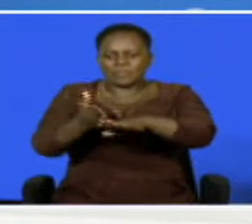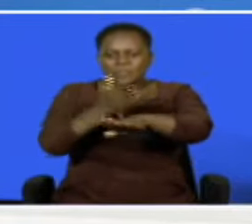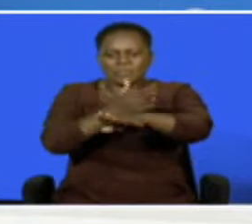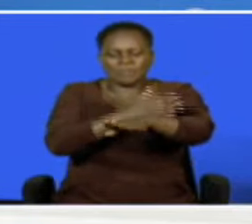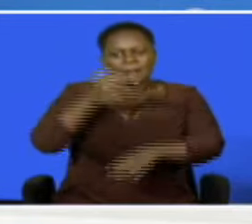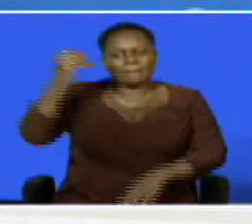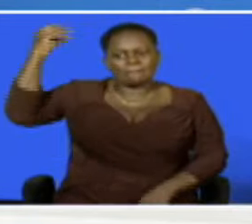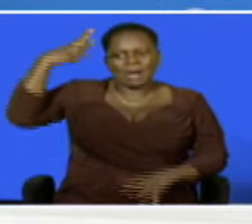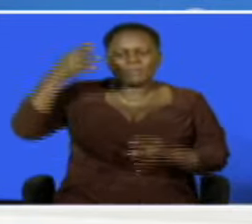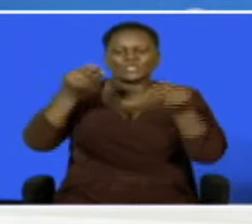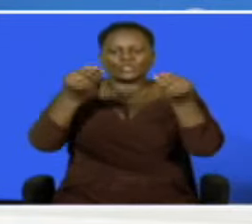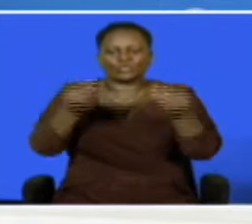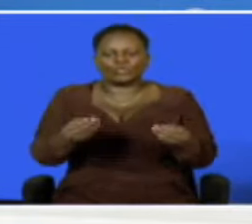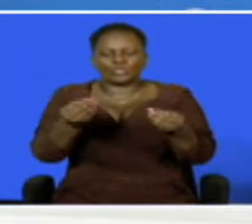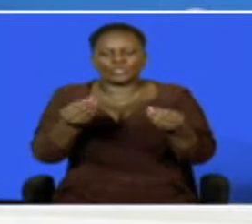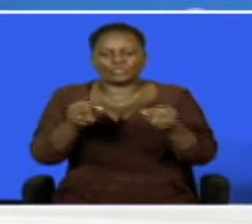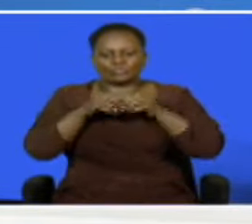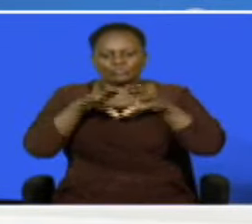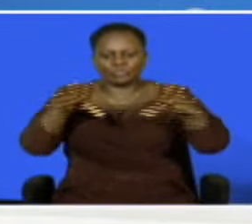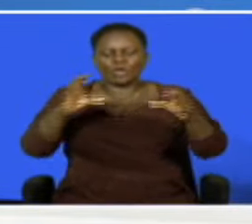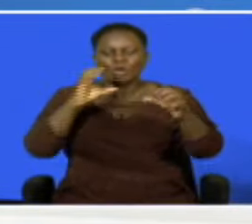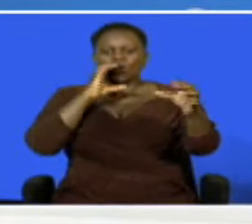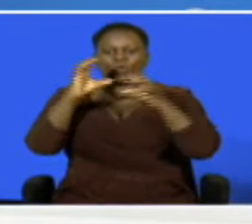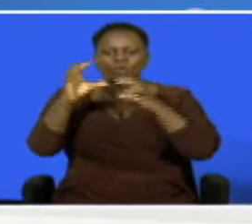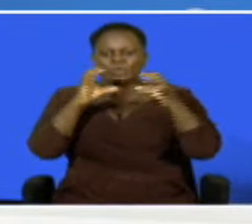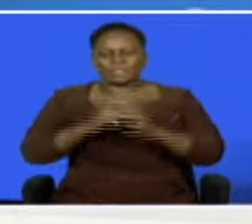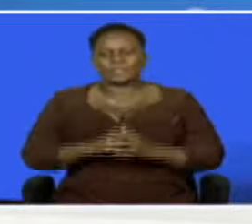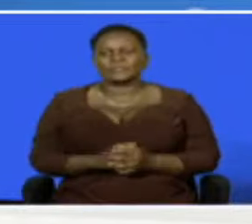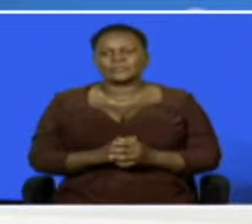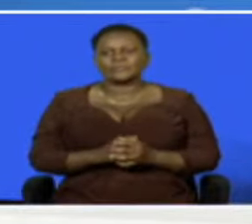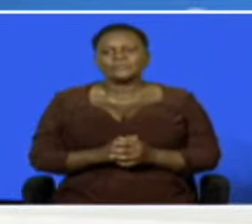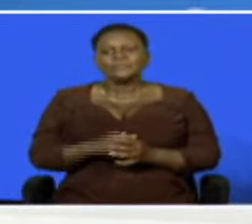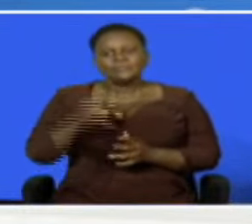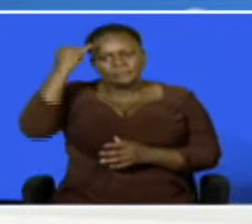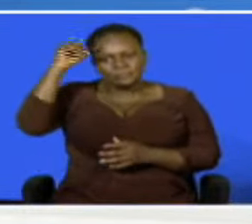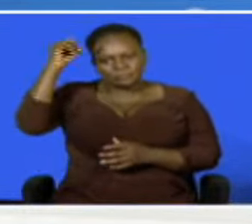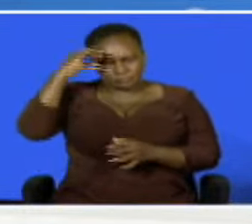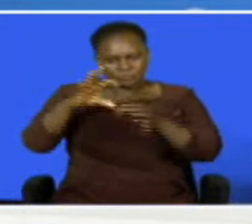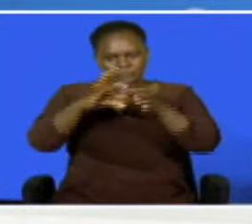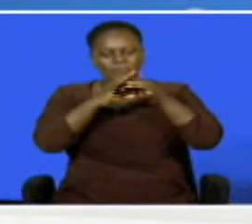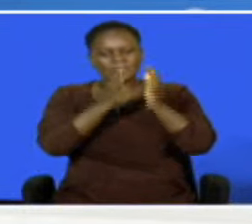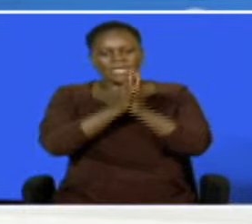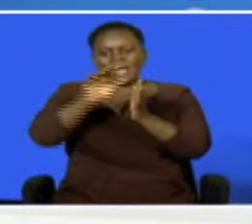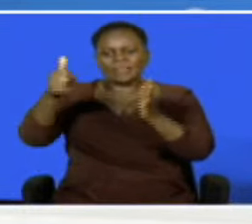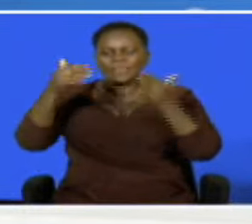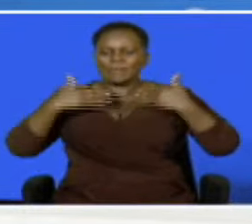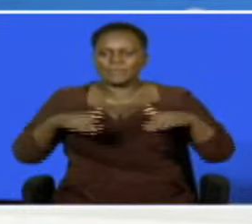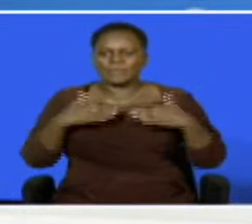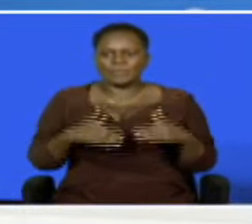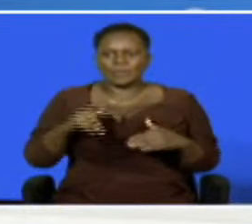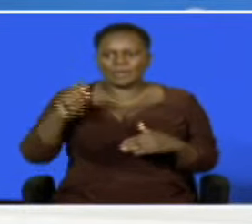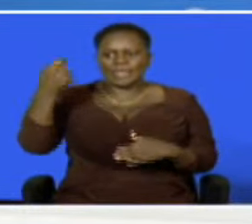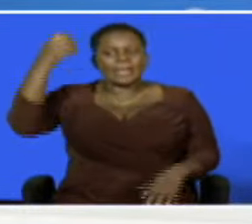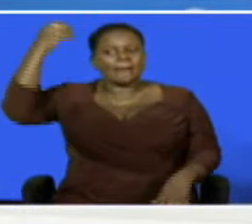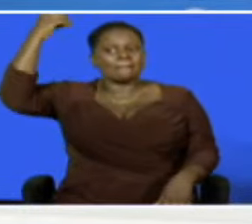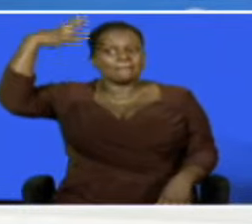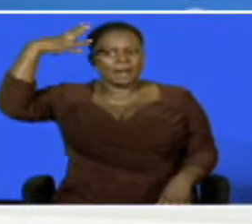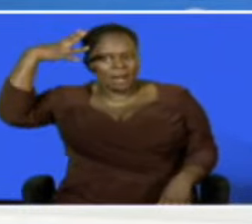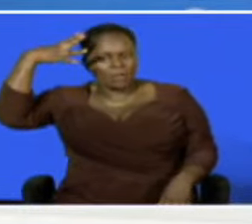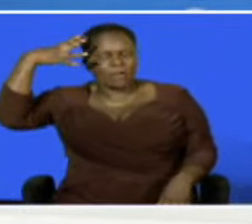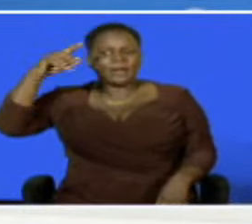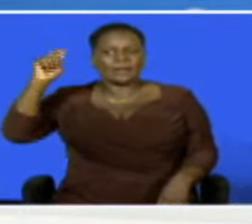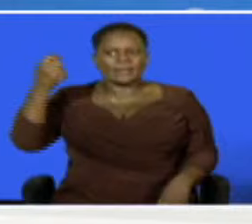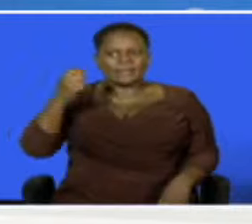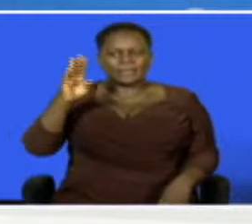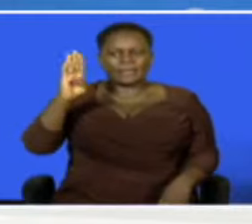energy solutions, transmission and communications. The initiative, in collaboration with other stakeholders such as Kenya Power and